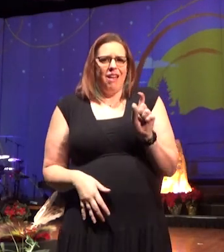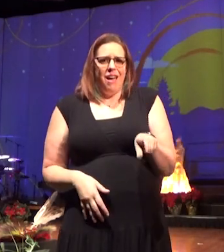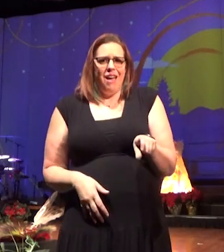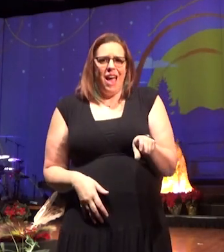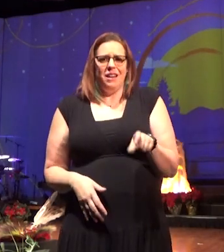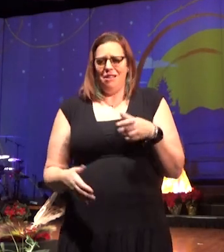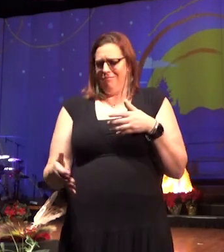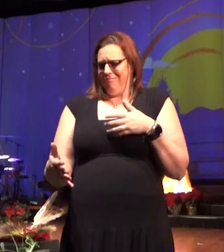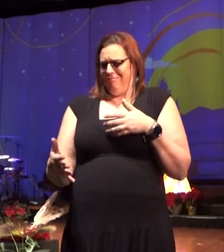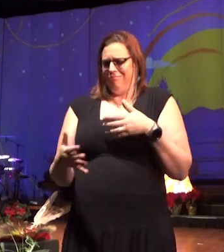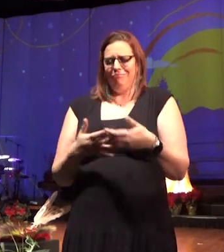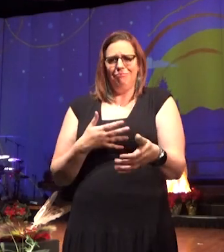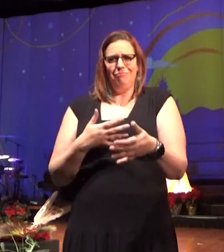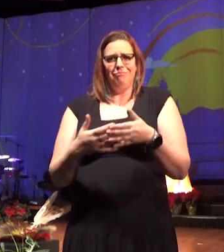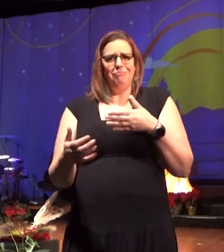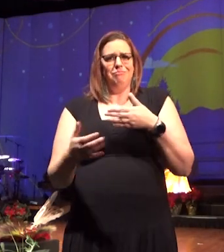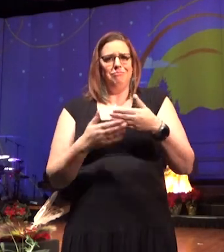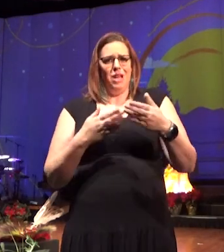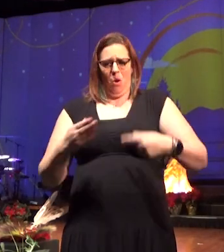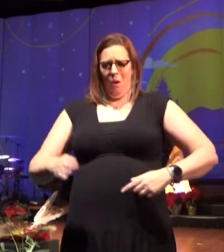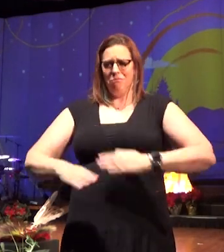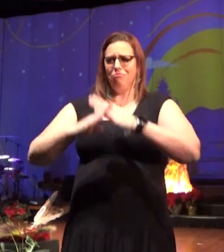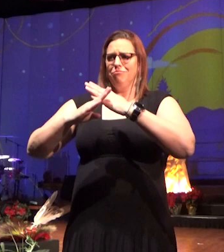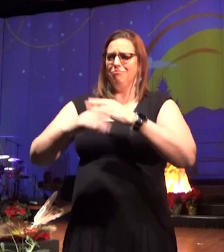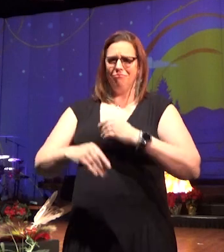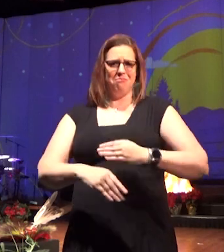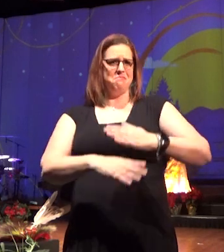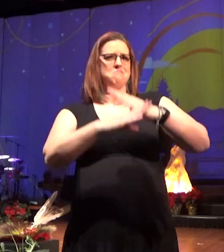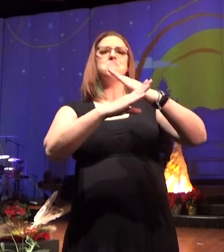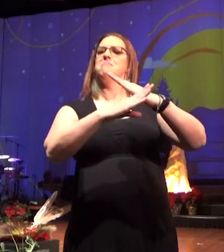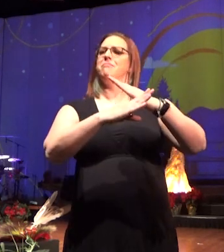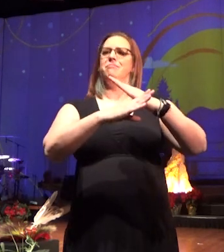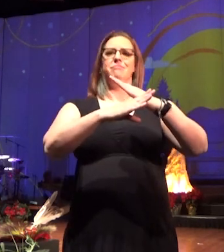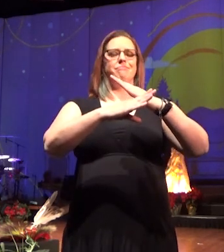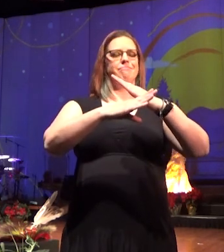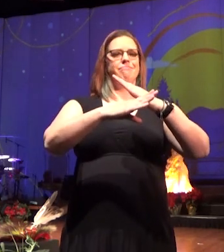takes. No matter what we